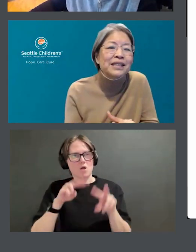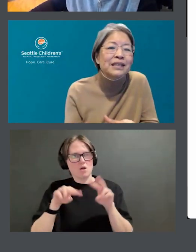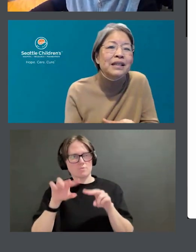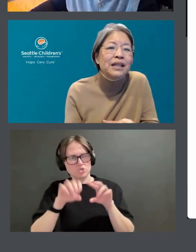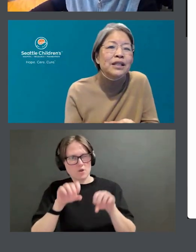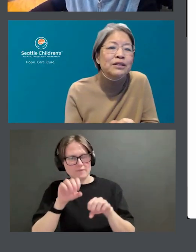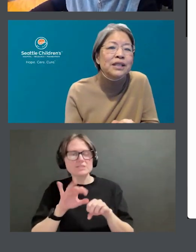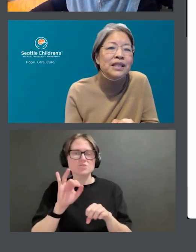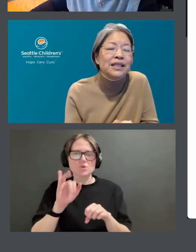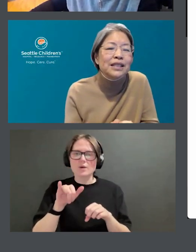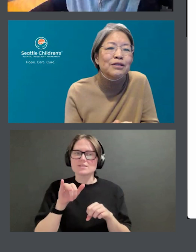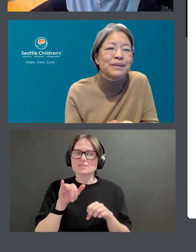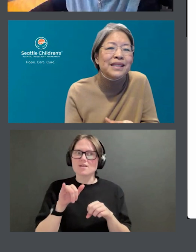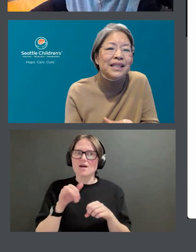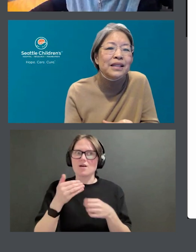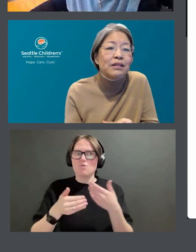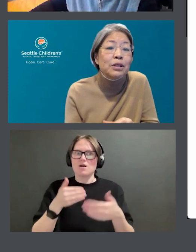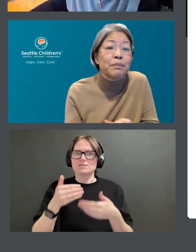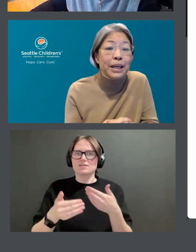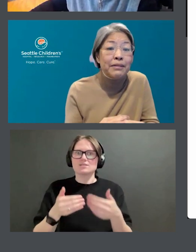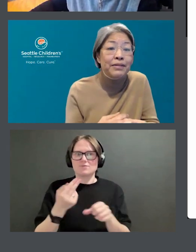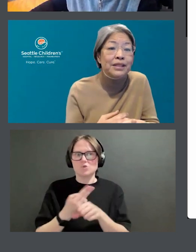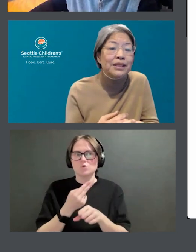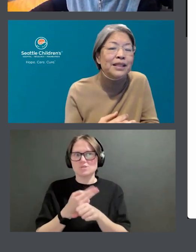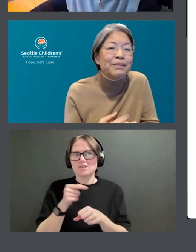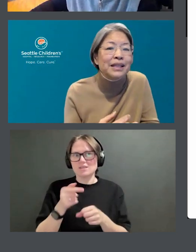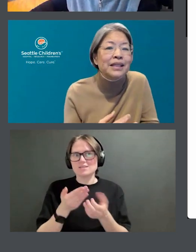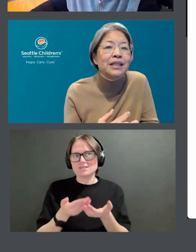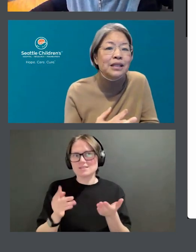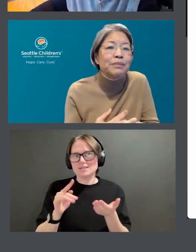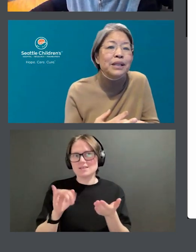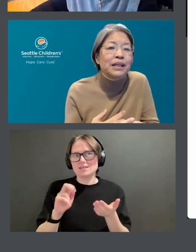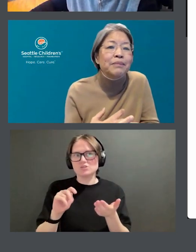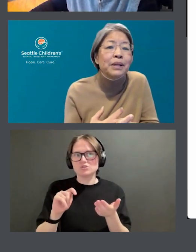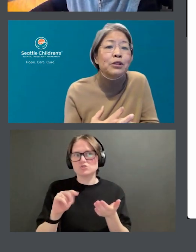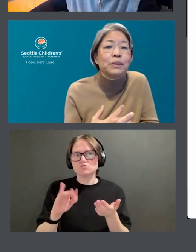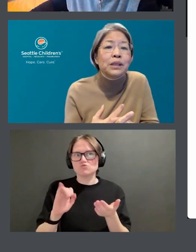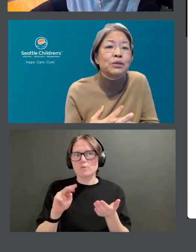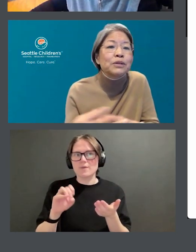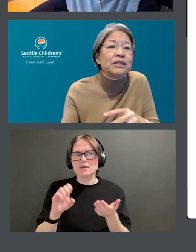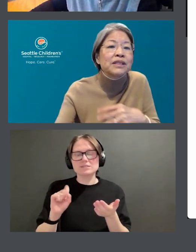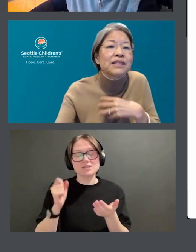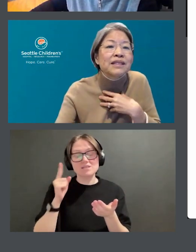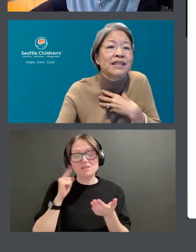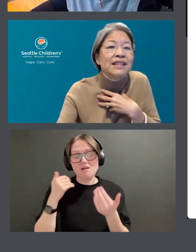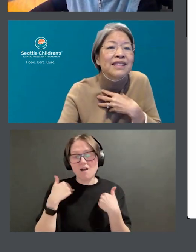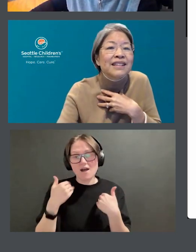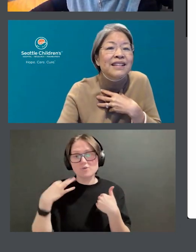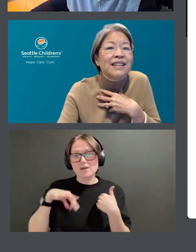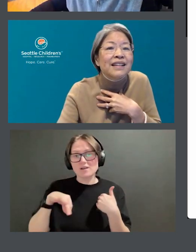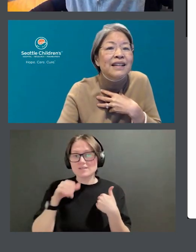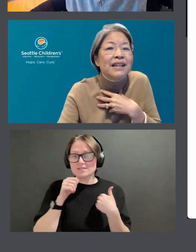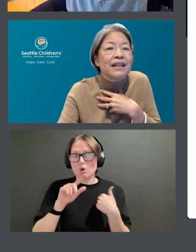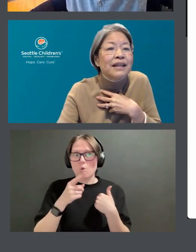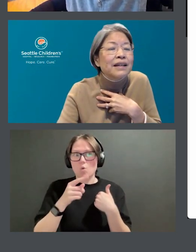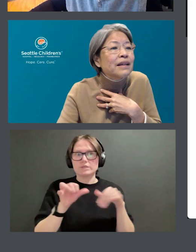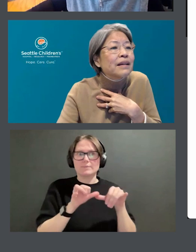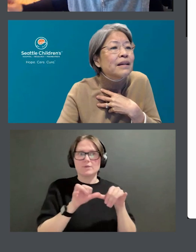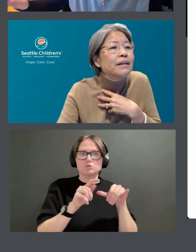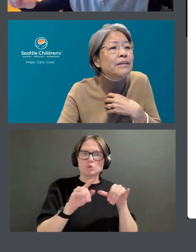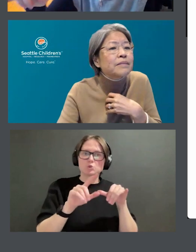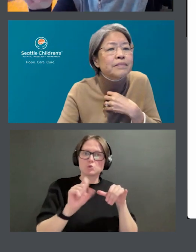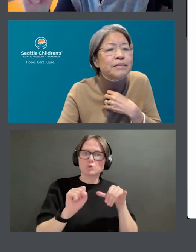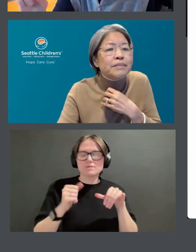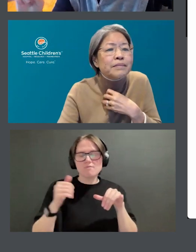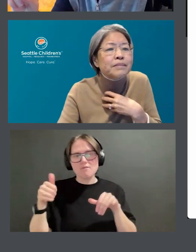iterative process in using these instruments. I think there are some benefits to them in addition to being measurement tools. Thank you.